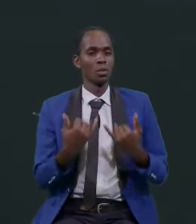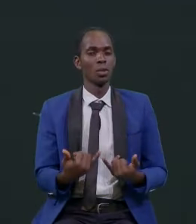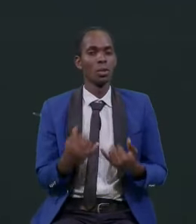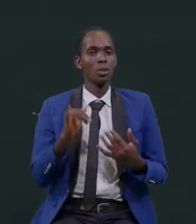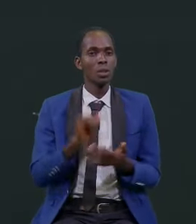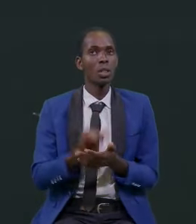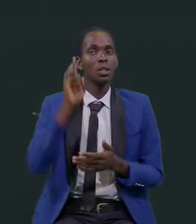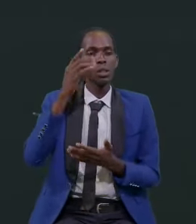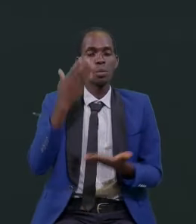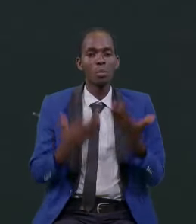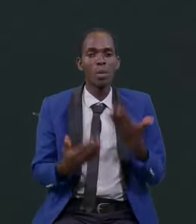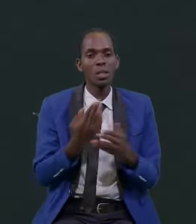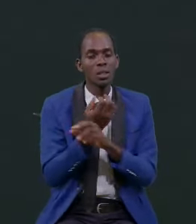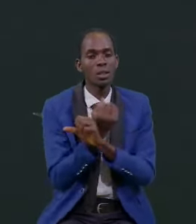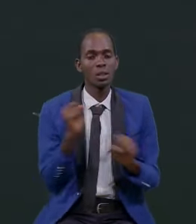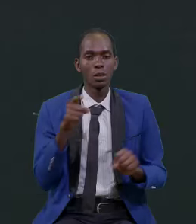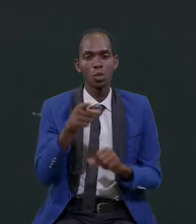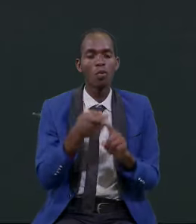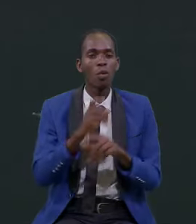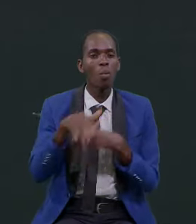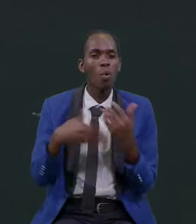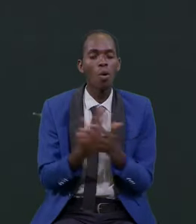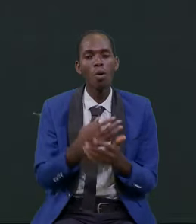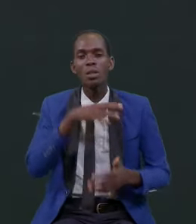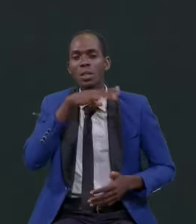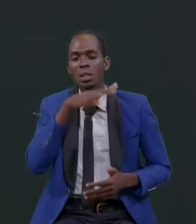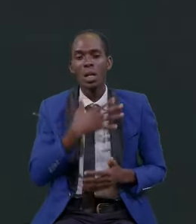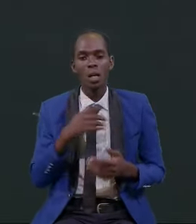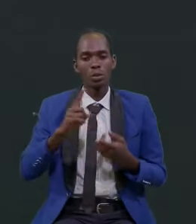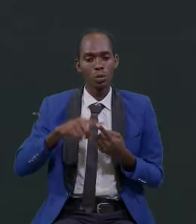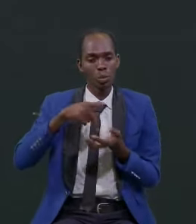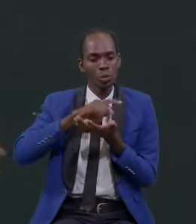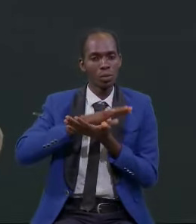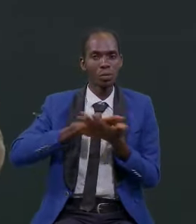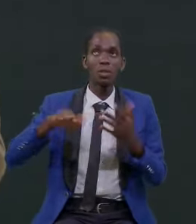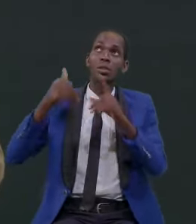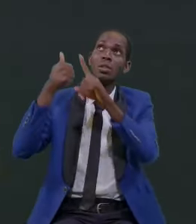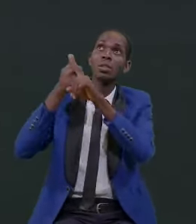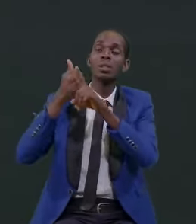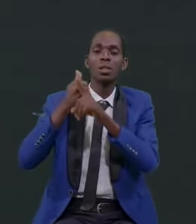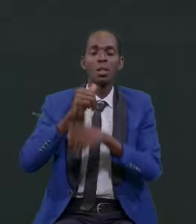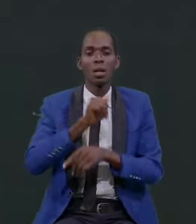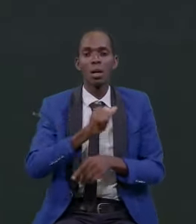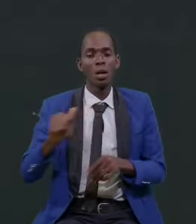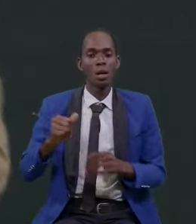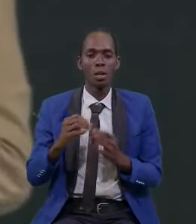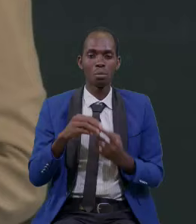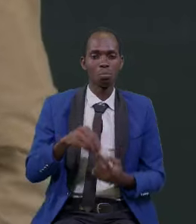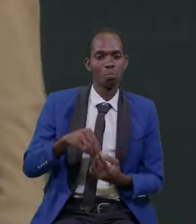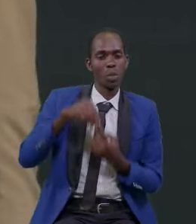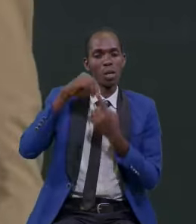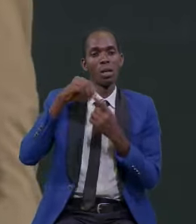all iniquity and to purify unto himself peculiar people,